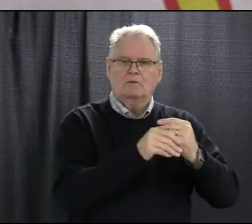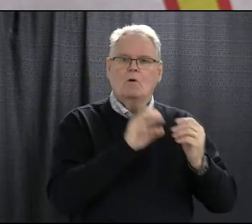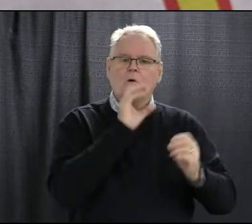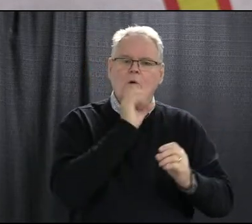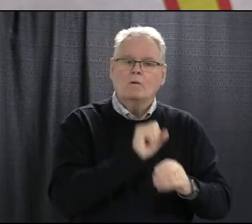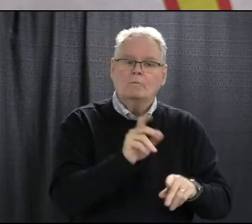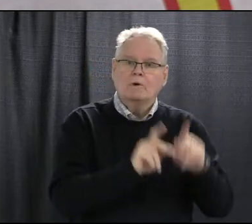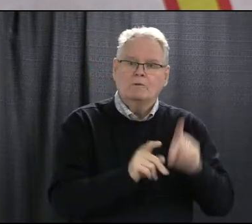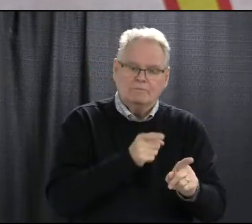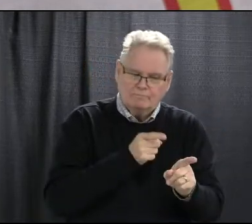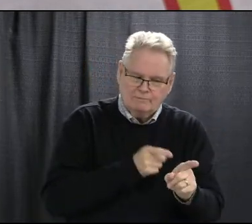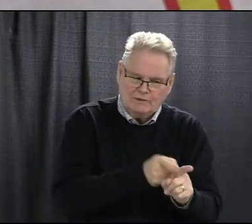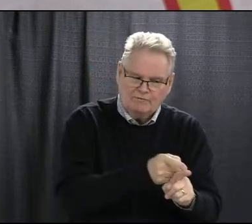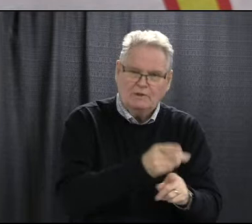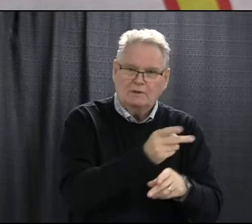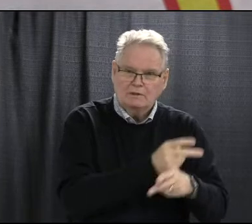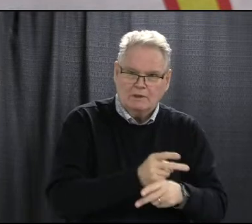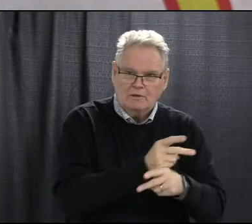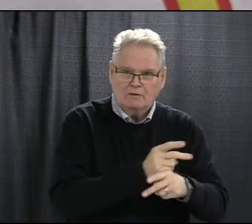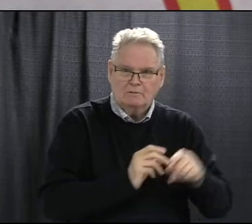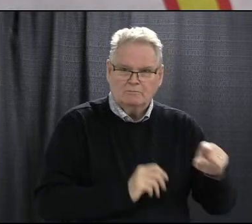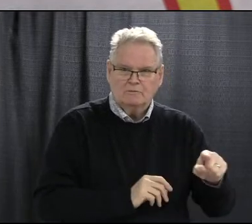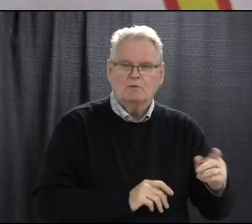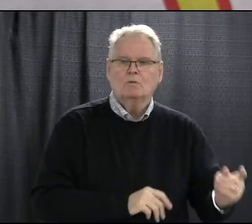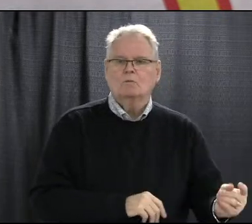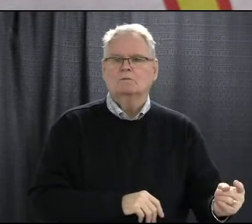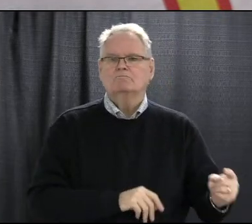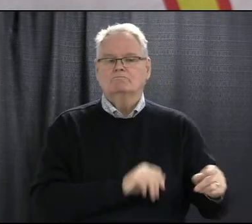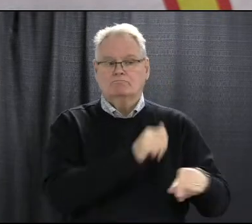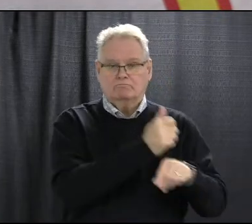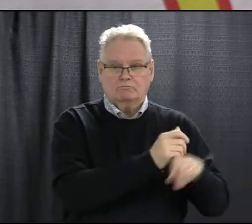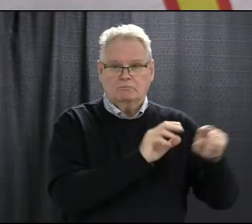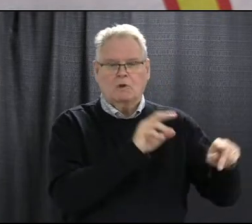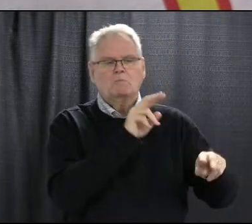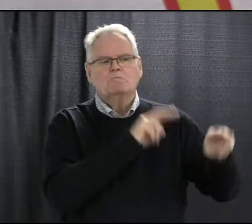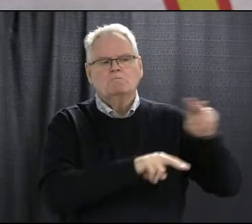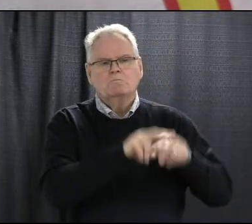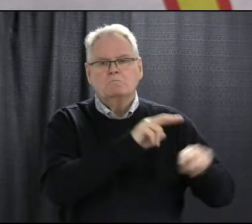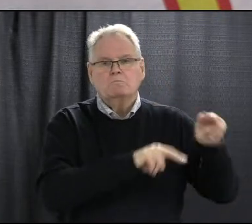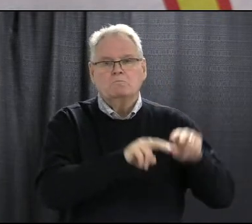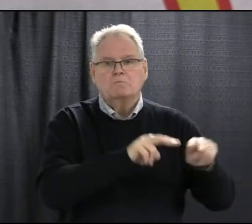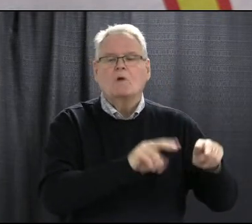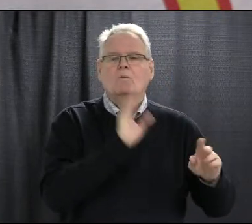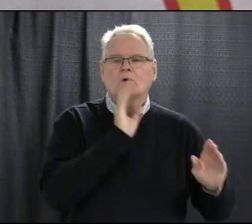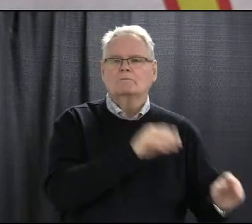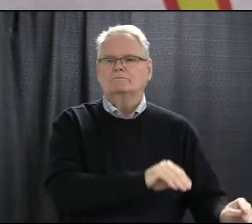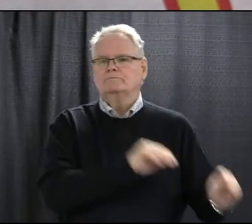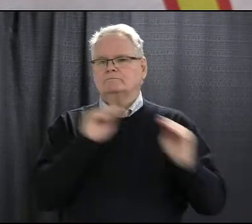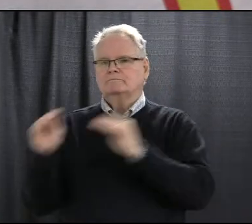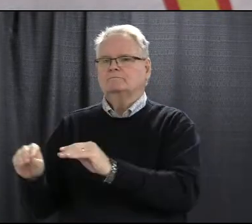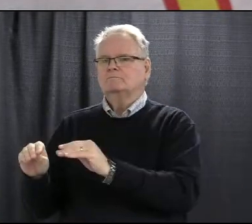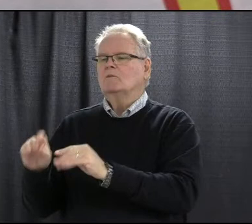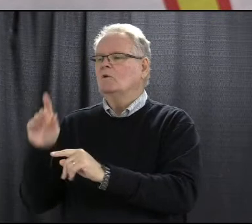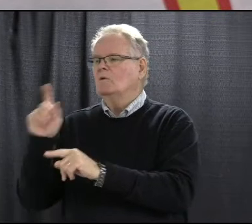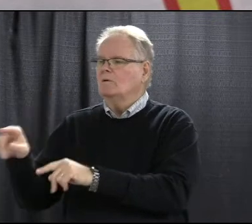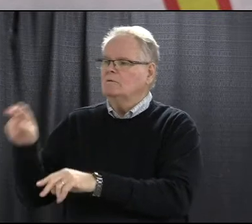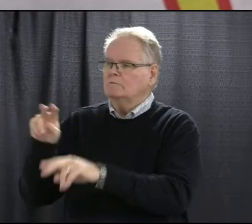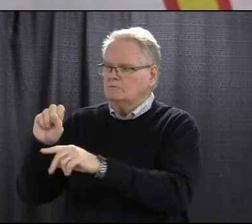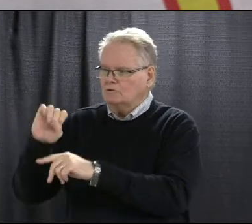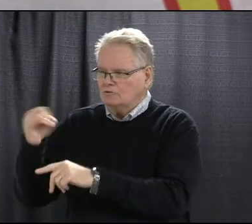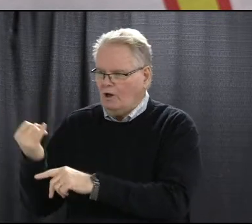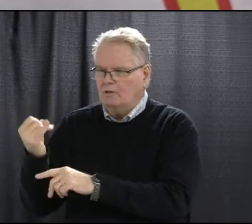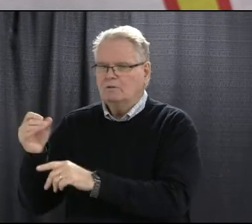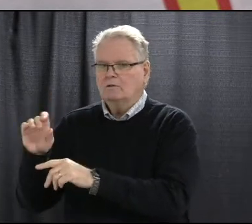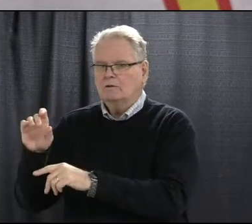infrastructure replacement. We're still looking at Central and Labrador, for example. But the Health Accord